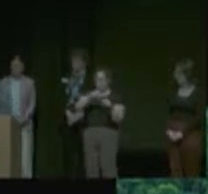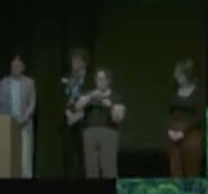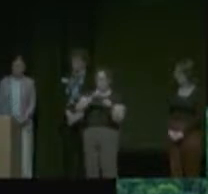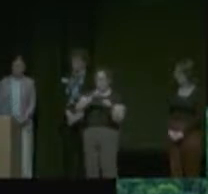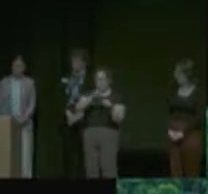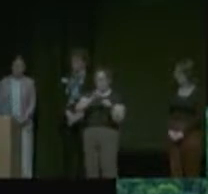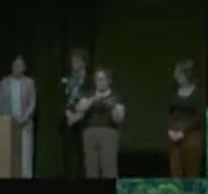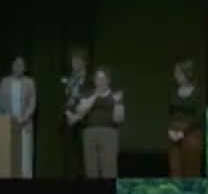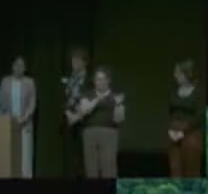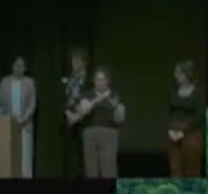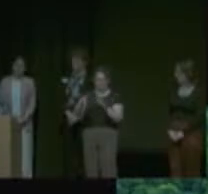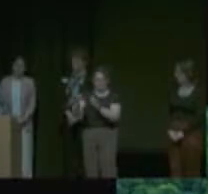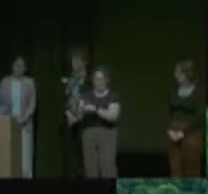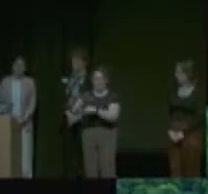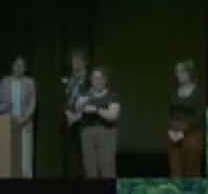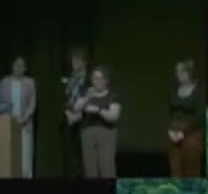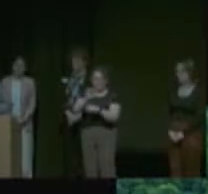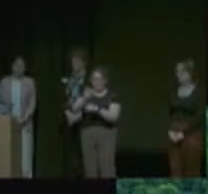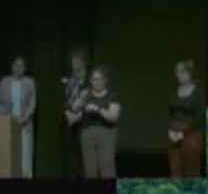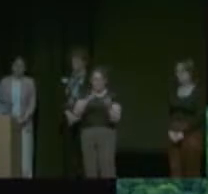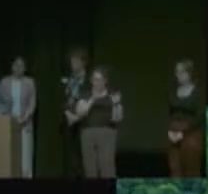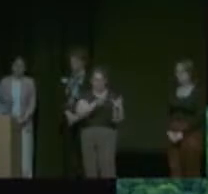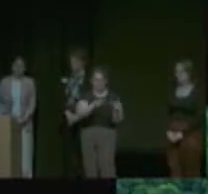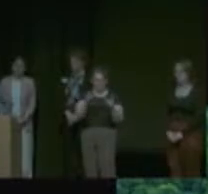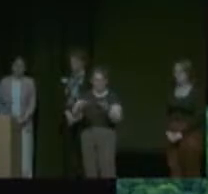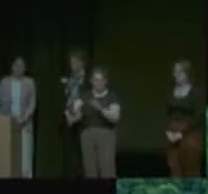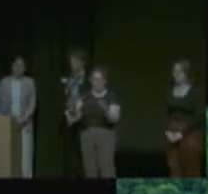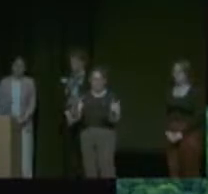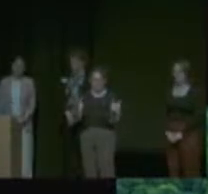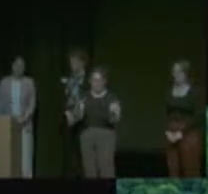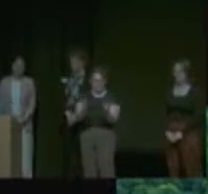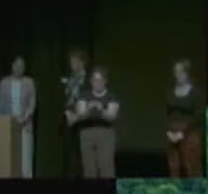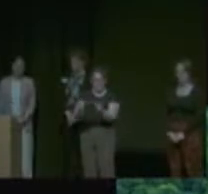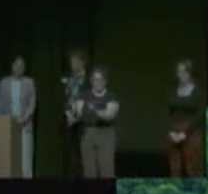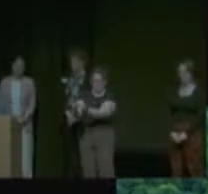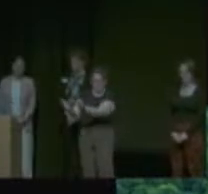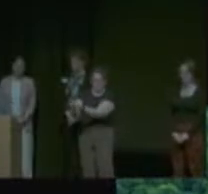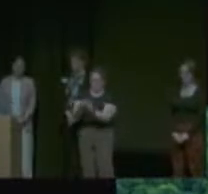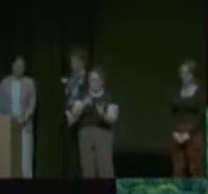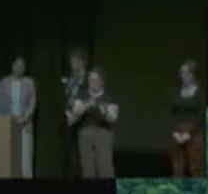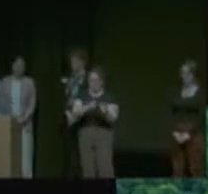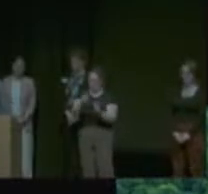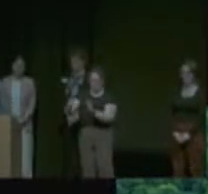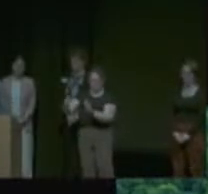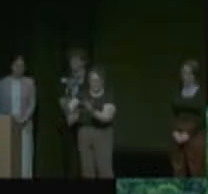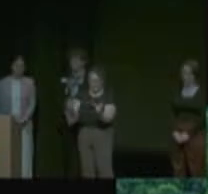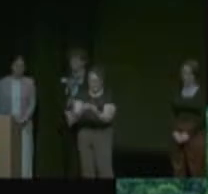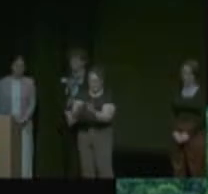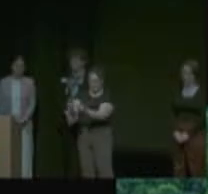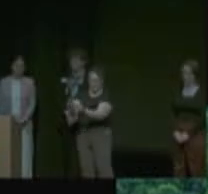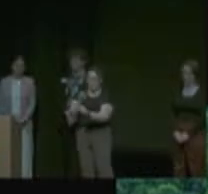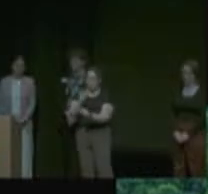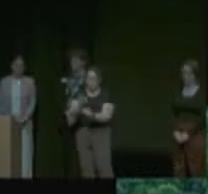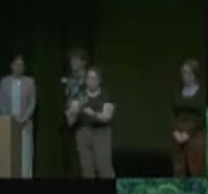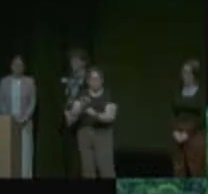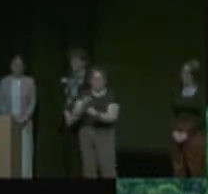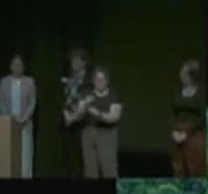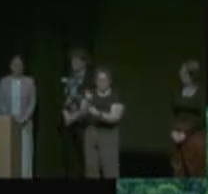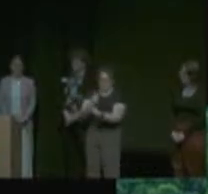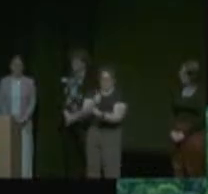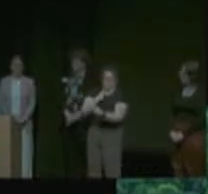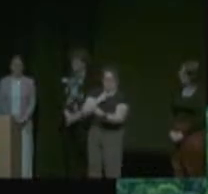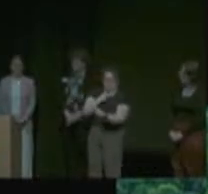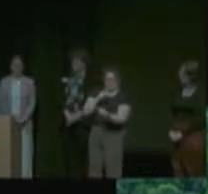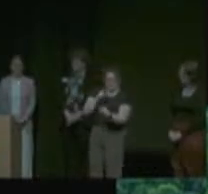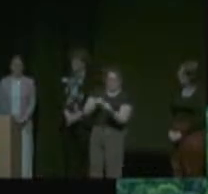long before it's either welded or bolted together. So if we did have a clog that we couldn't unplug somehow with water or